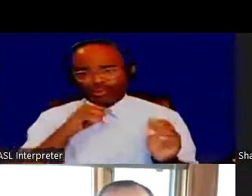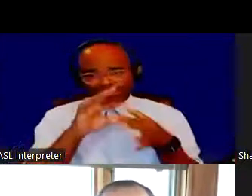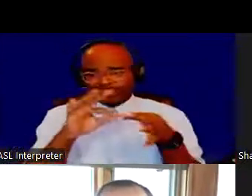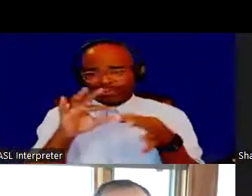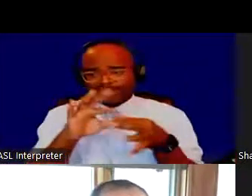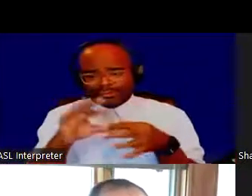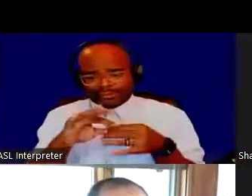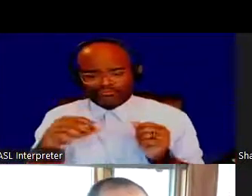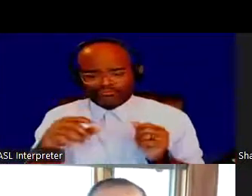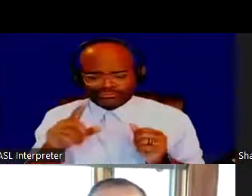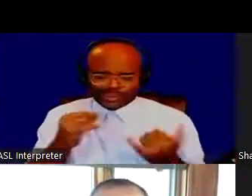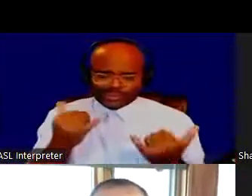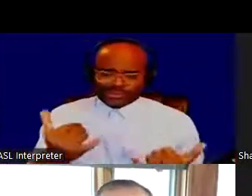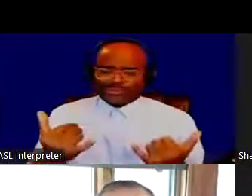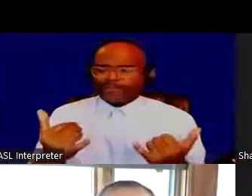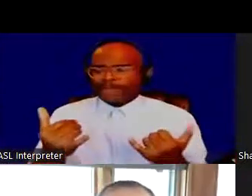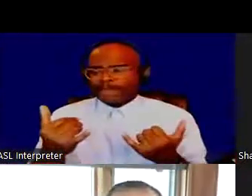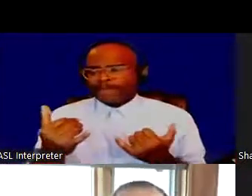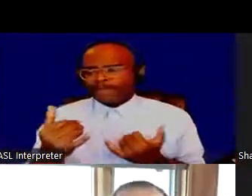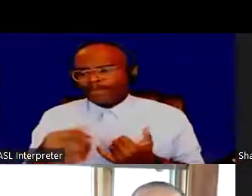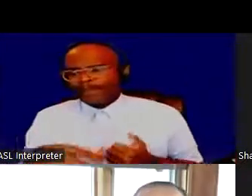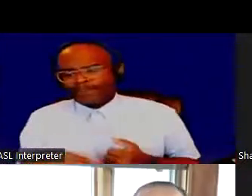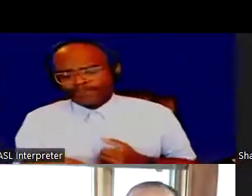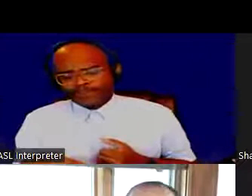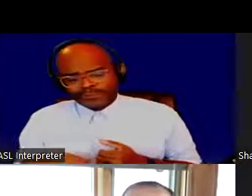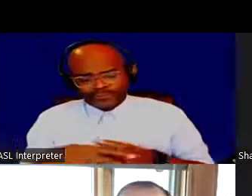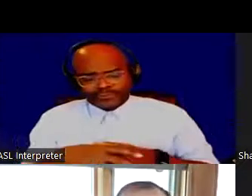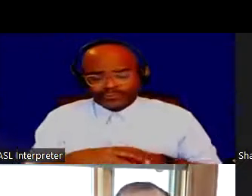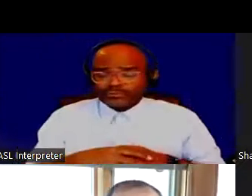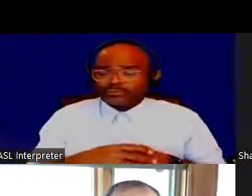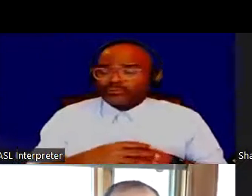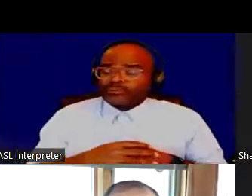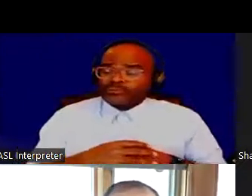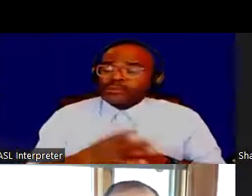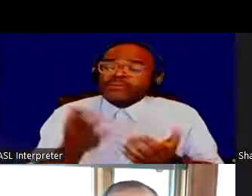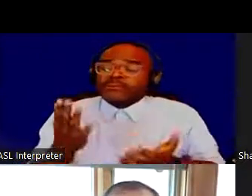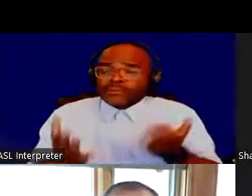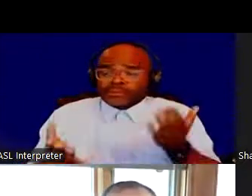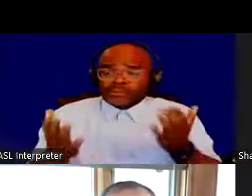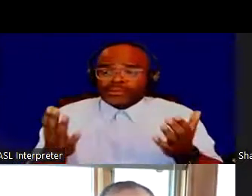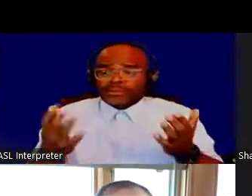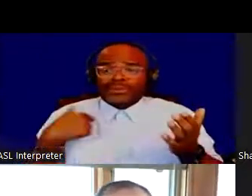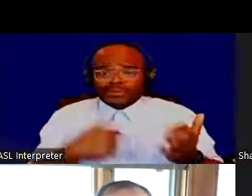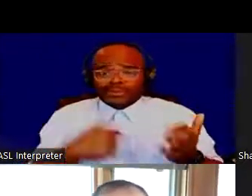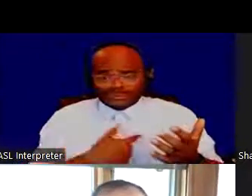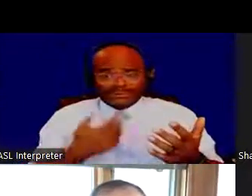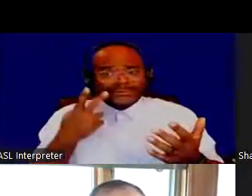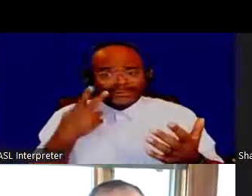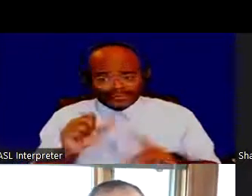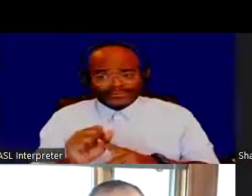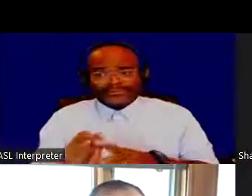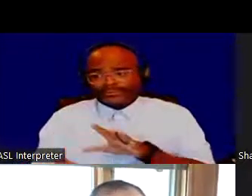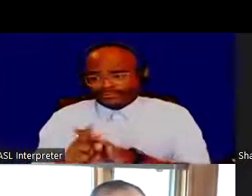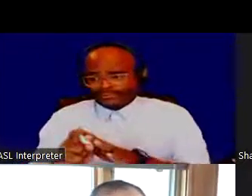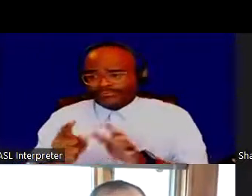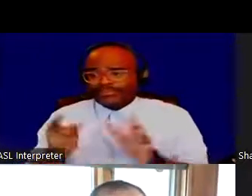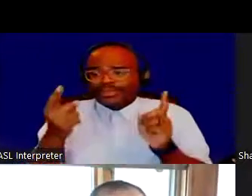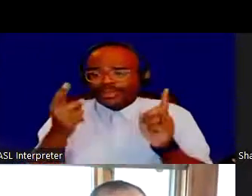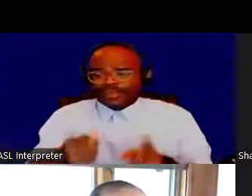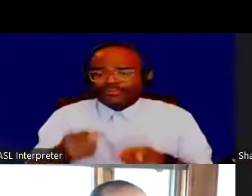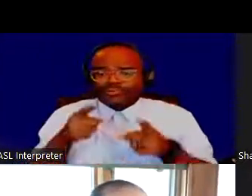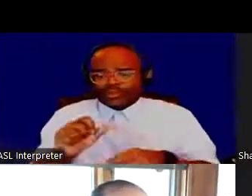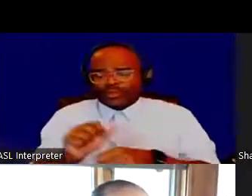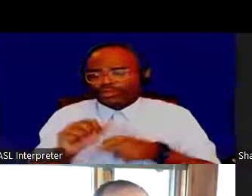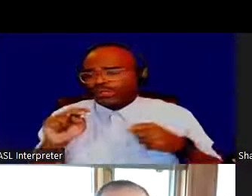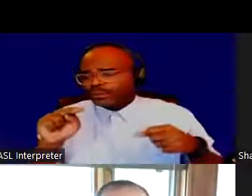unstated. And so I just wanted to mention some of these right off of the top that we deal with all the time in our work at NIACS.